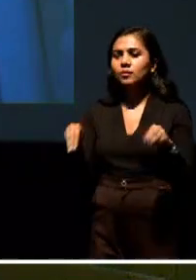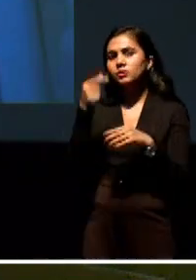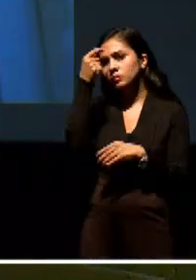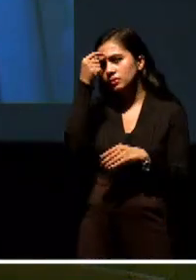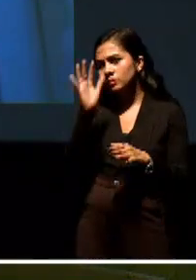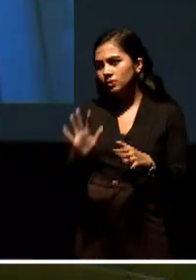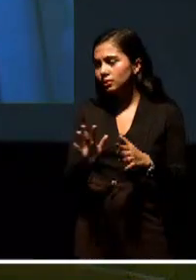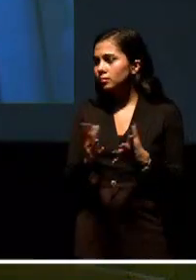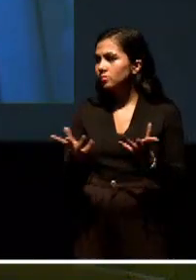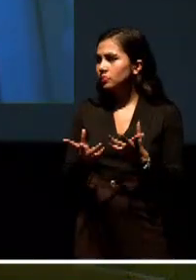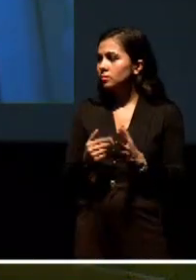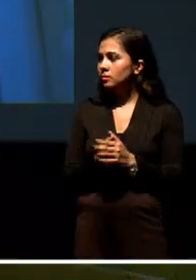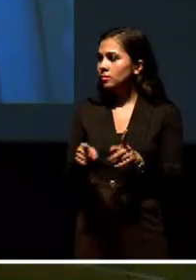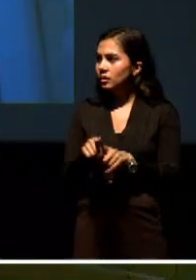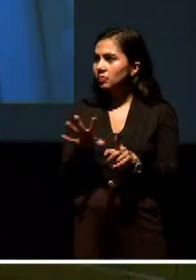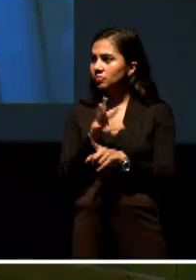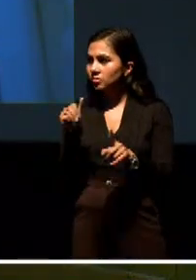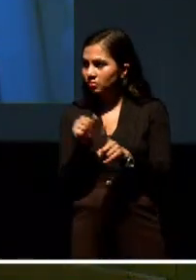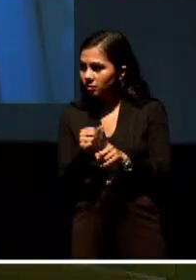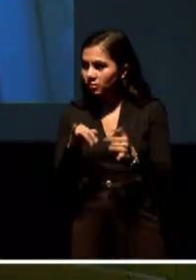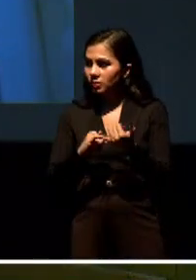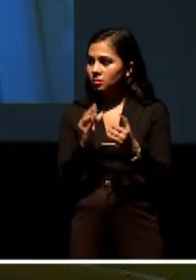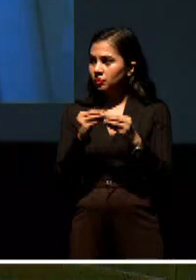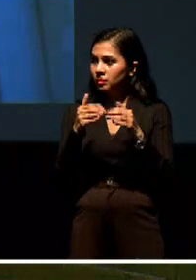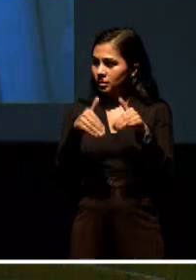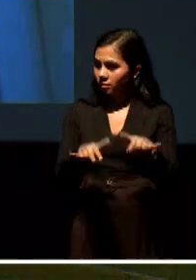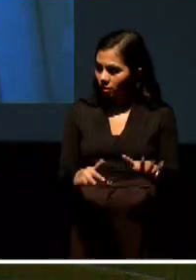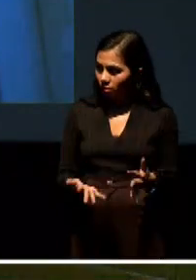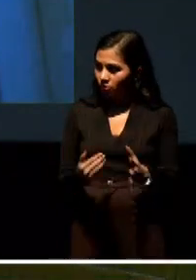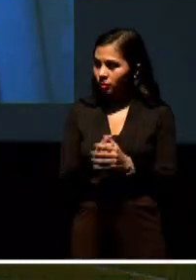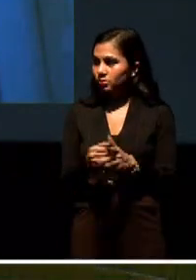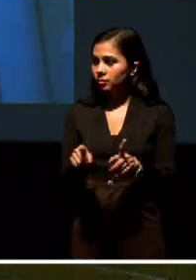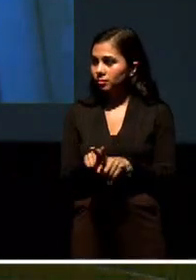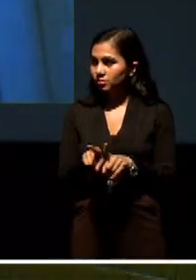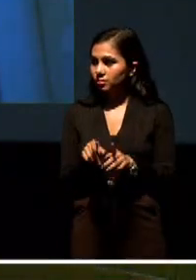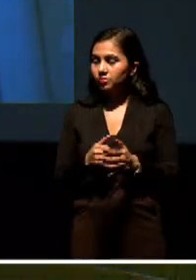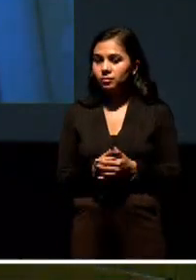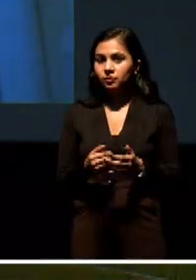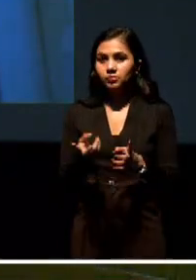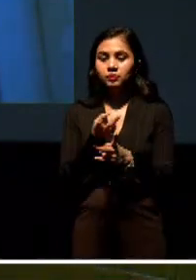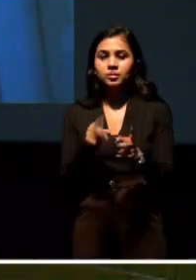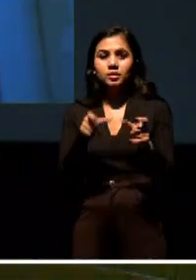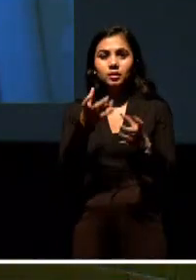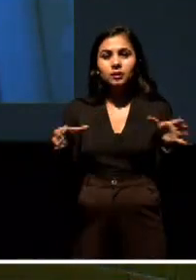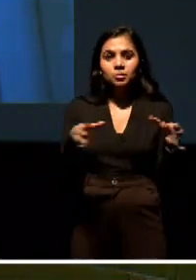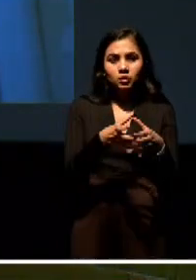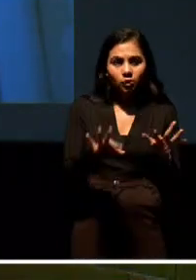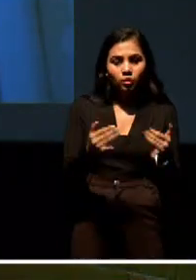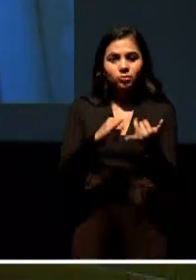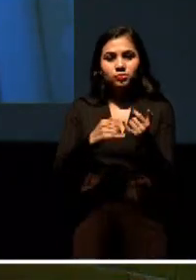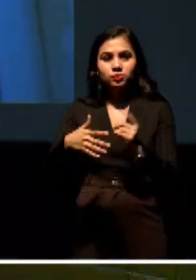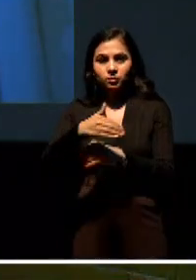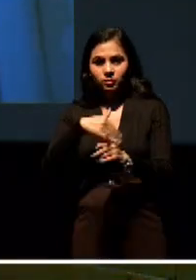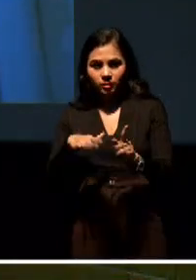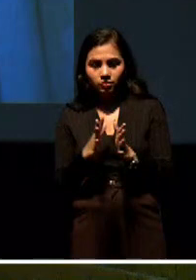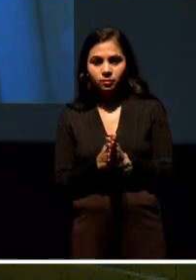we have not tried to make it very cultural specific, and not just to the so-called Devyang community, but even to rest of the society. For example, when